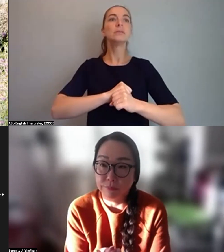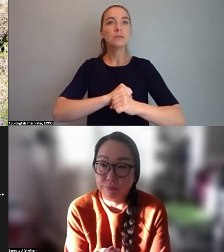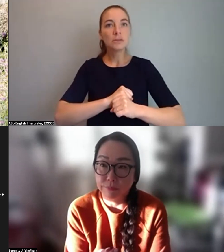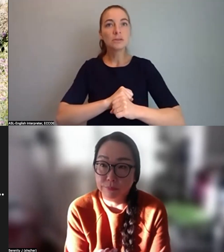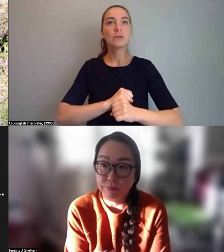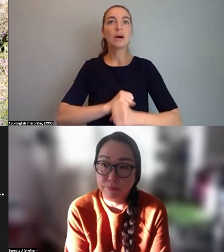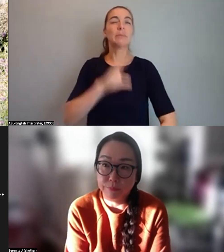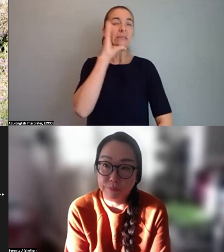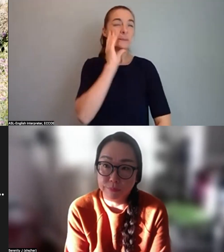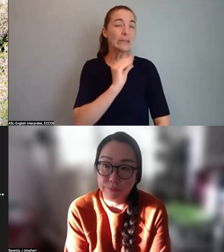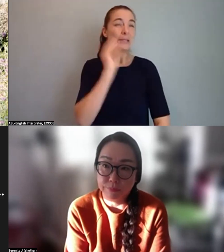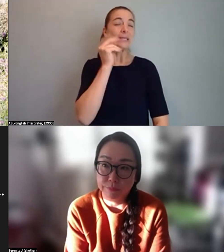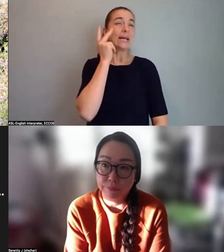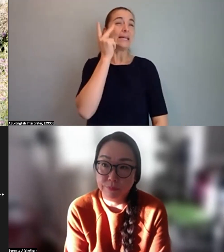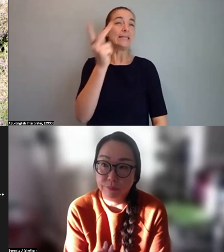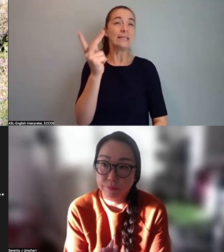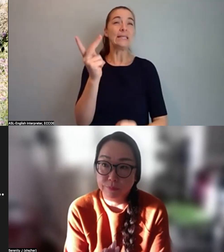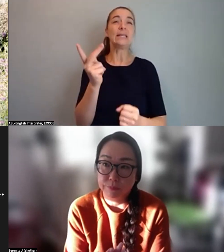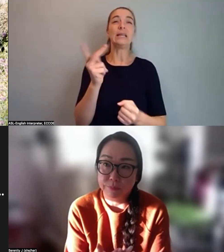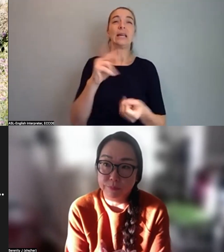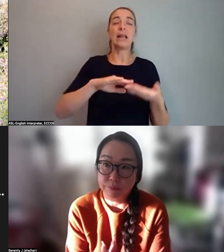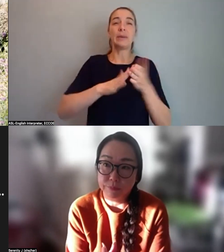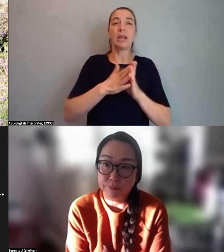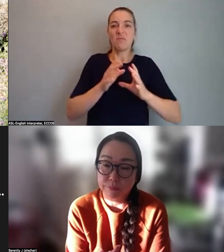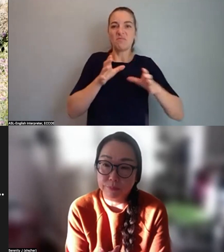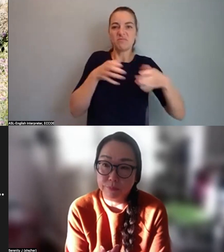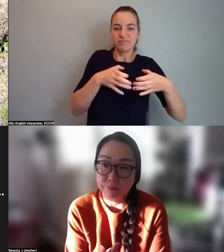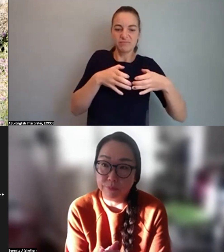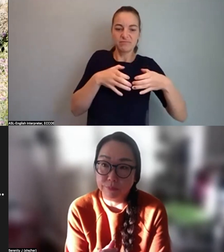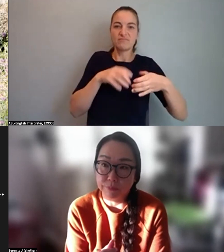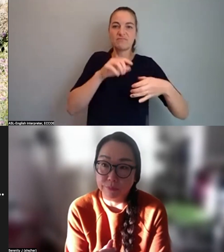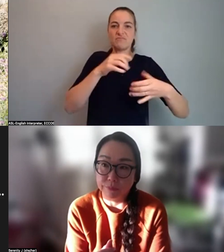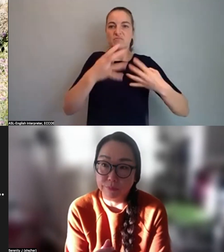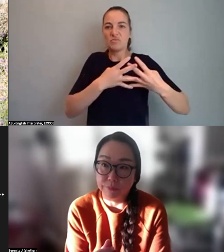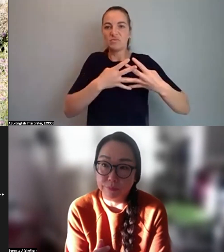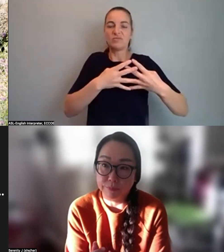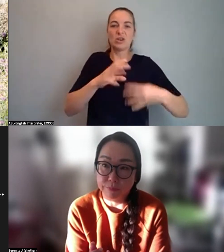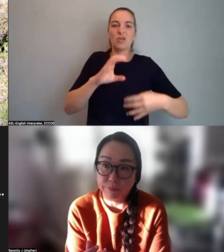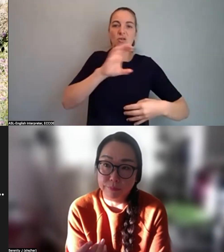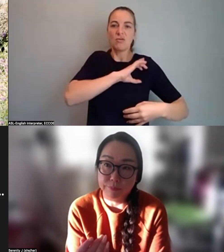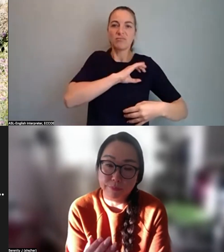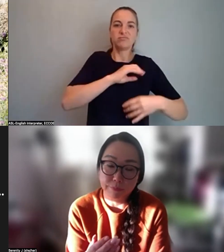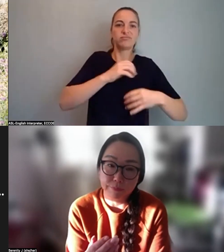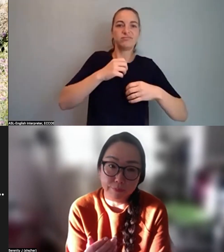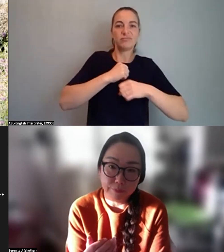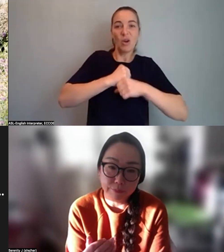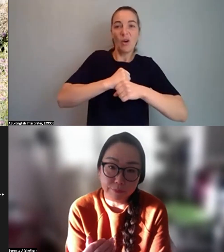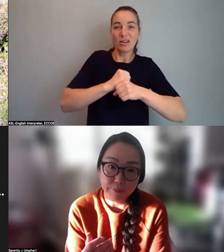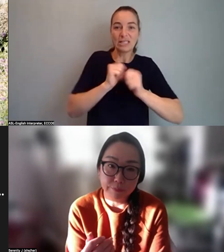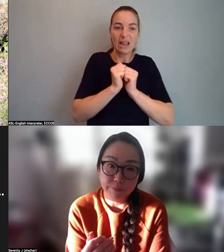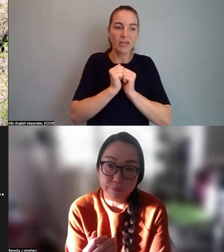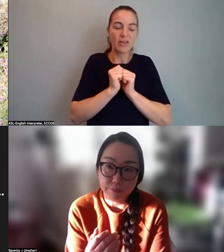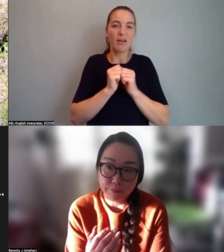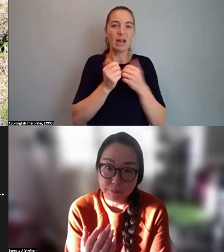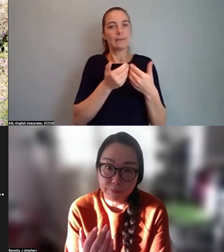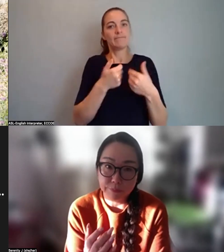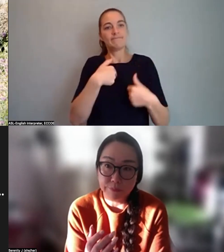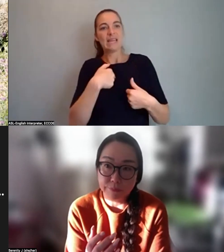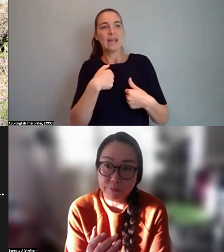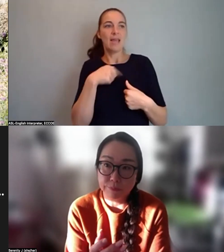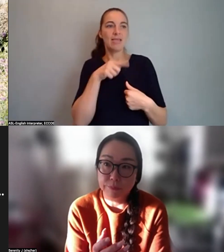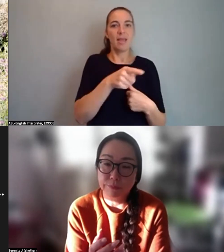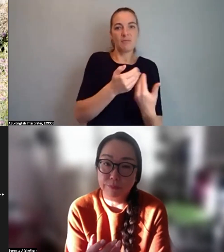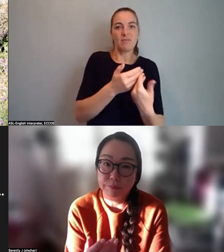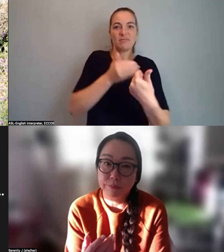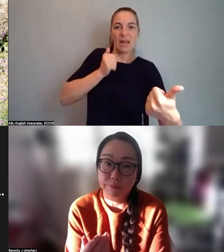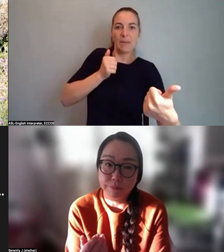experience. And so, you know, there's a lot of attempts right now to think about transition work, you know, for the oil